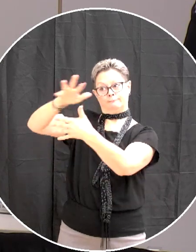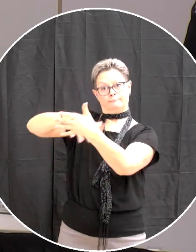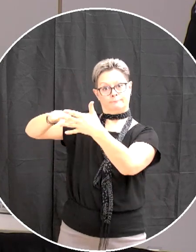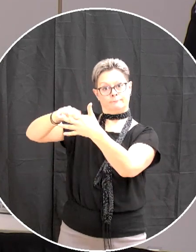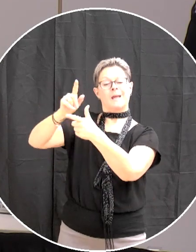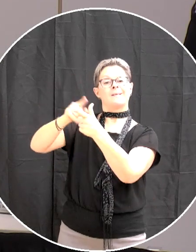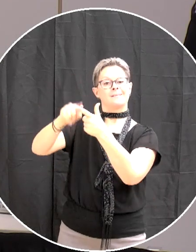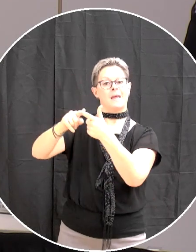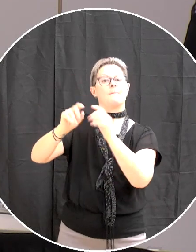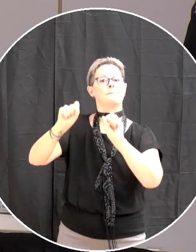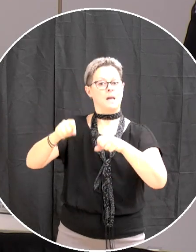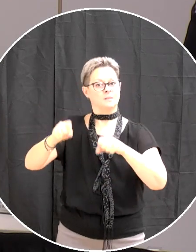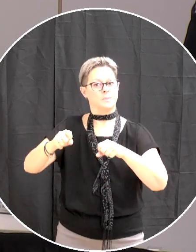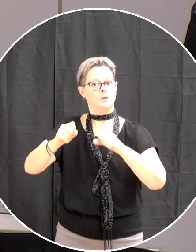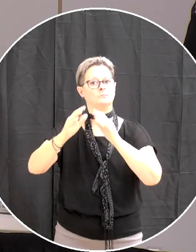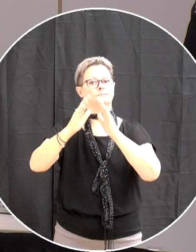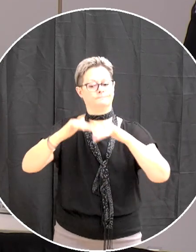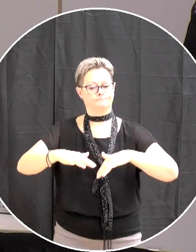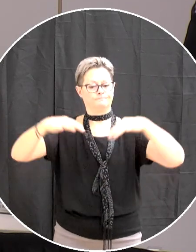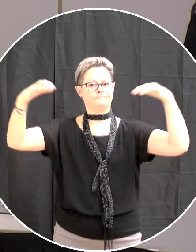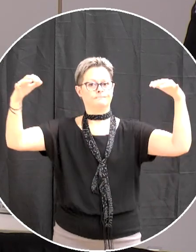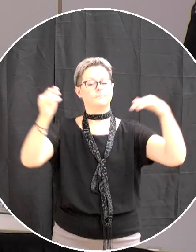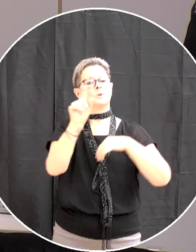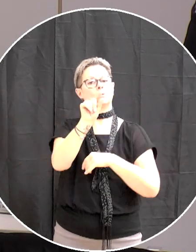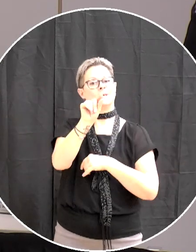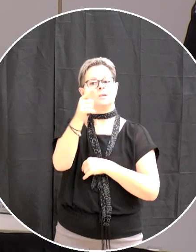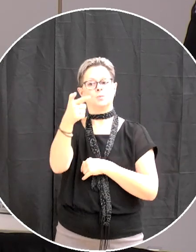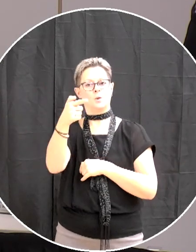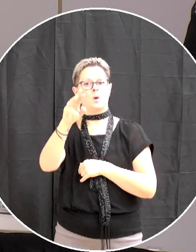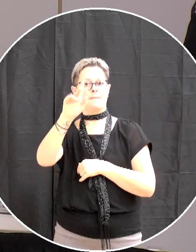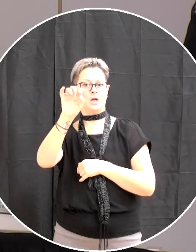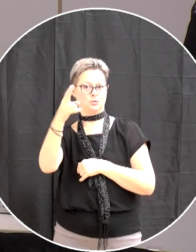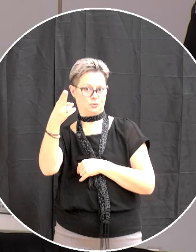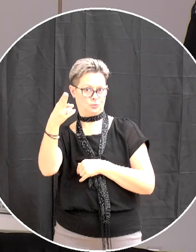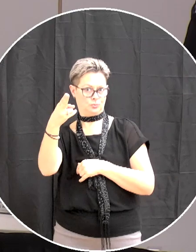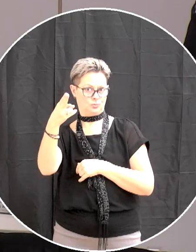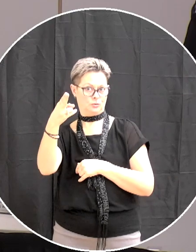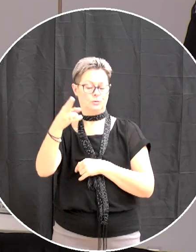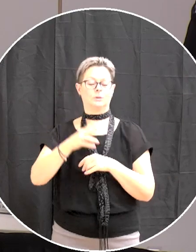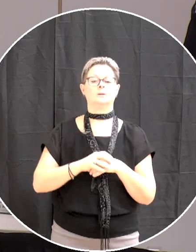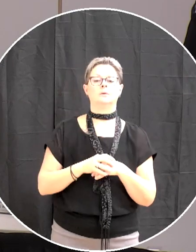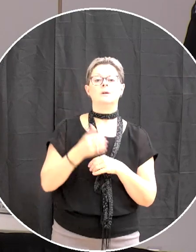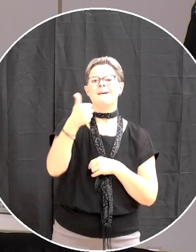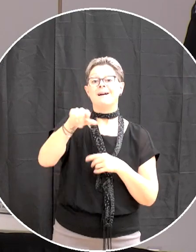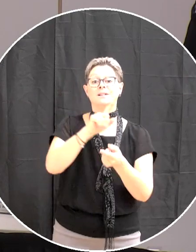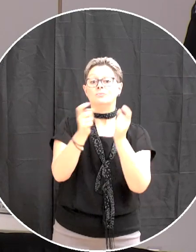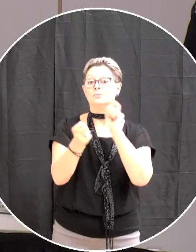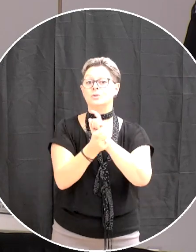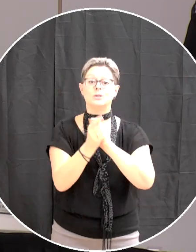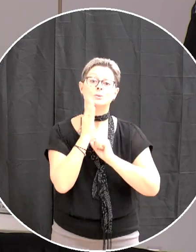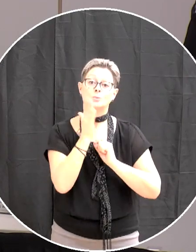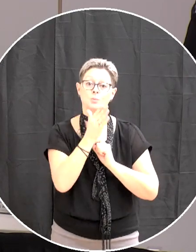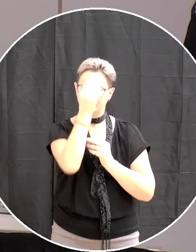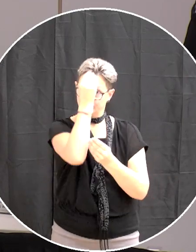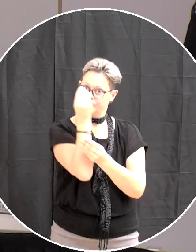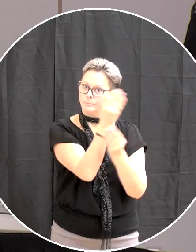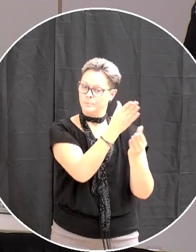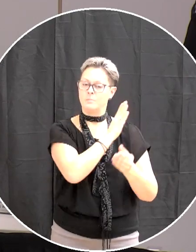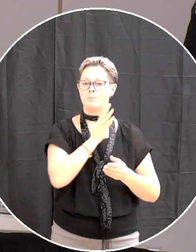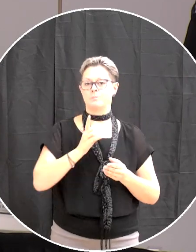House of Assembly in March 2021. Any substantive changes will be brought back to the Board for